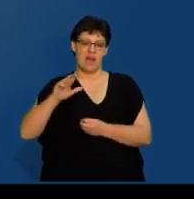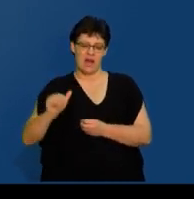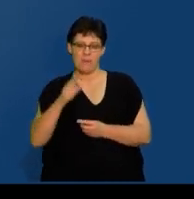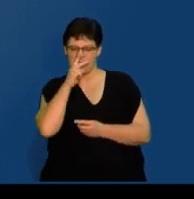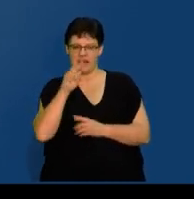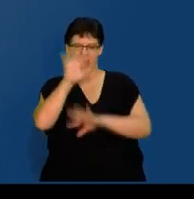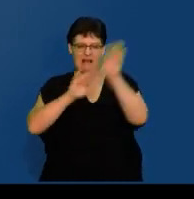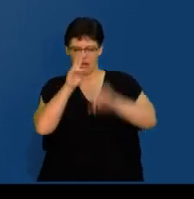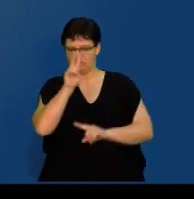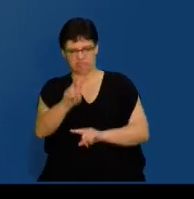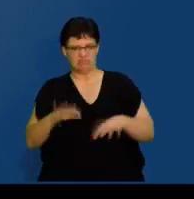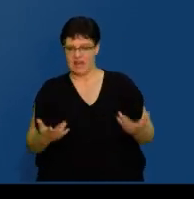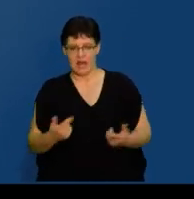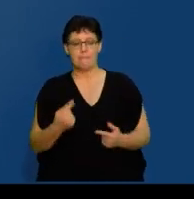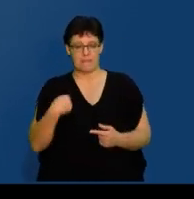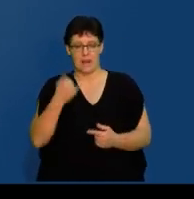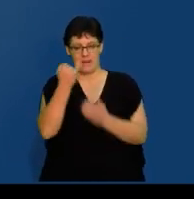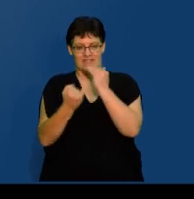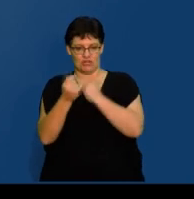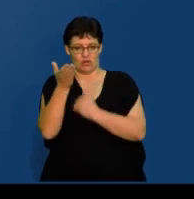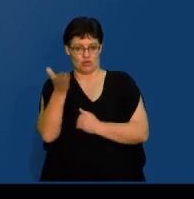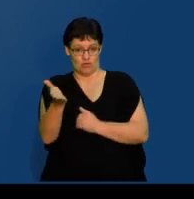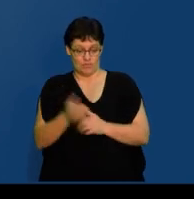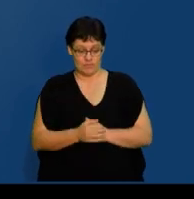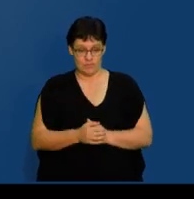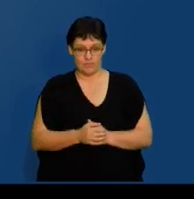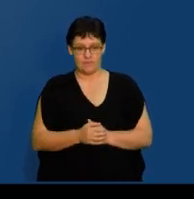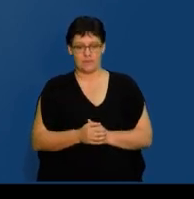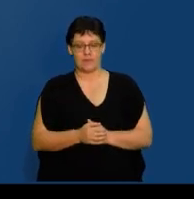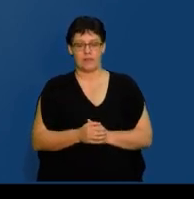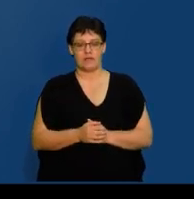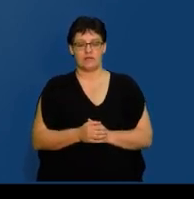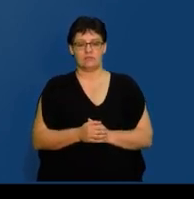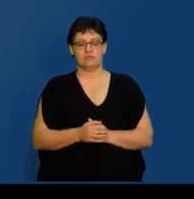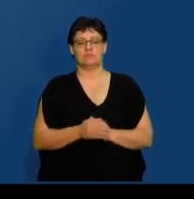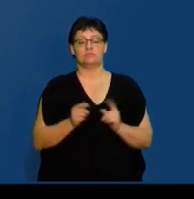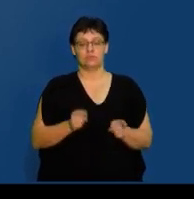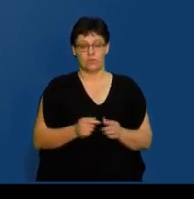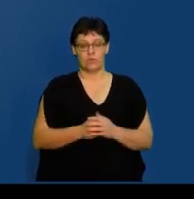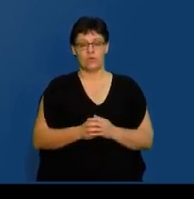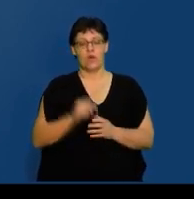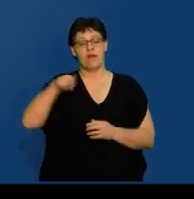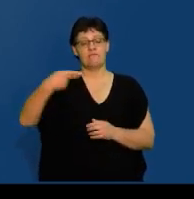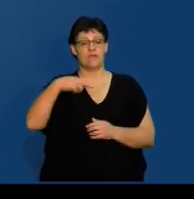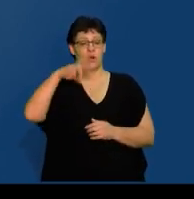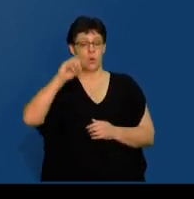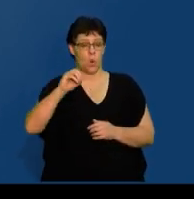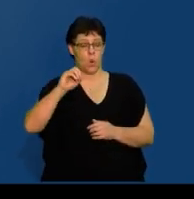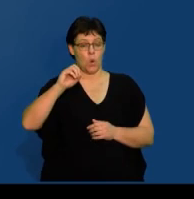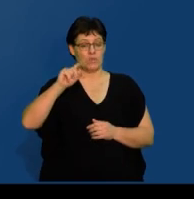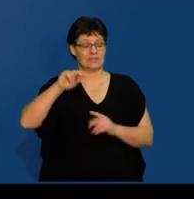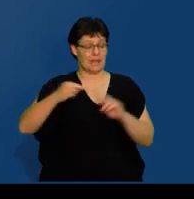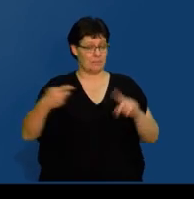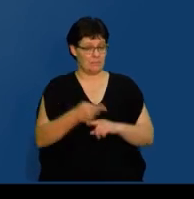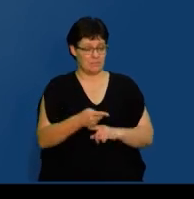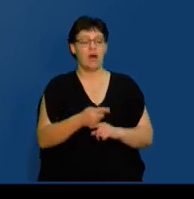color blindness, these would be colorblind individuals. Right, so the phenotype, we start off laying our diagram